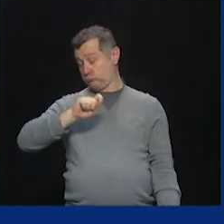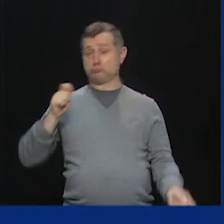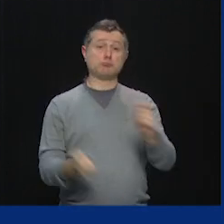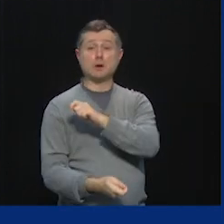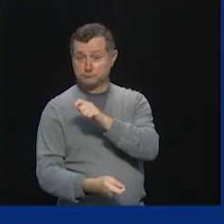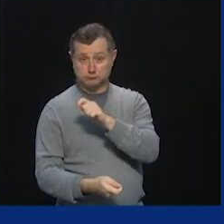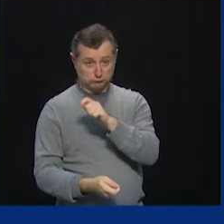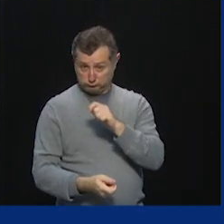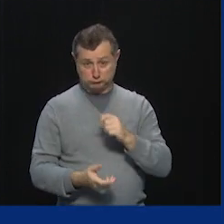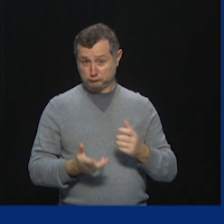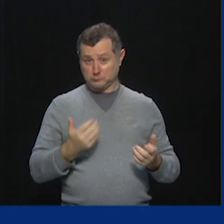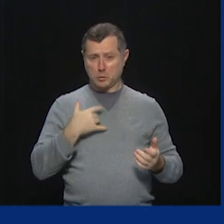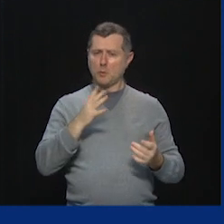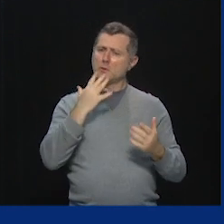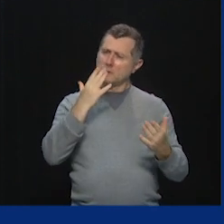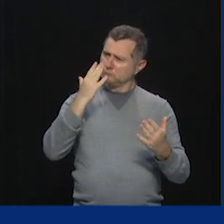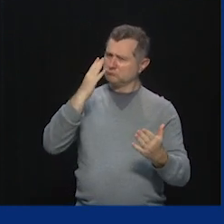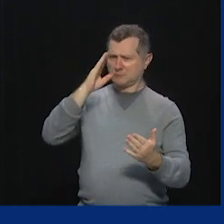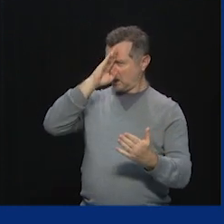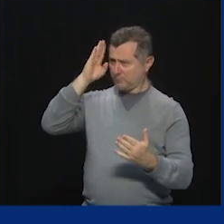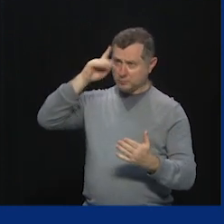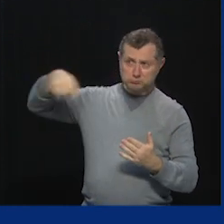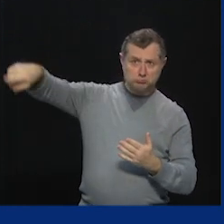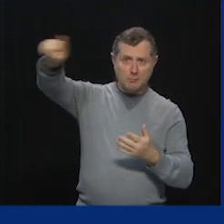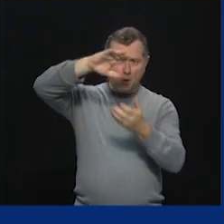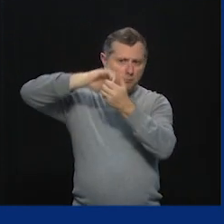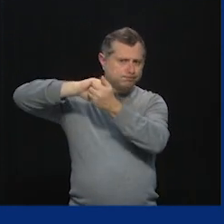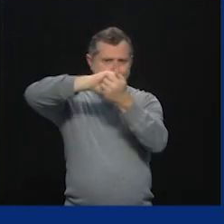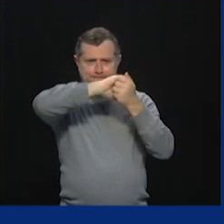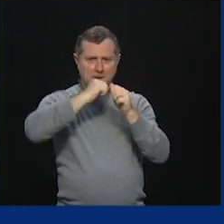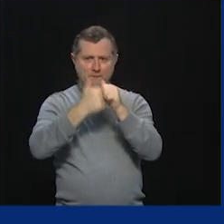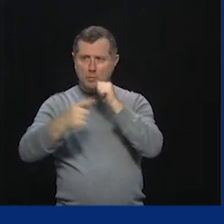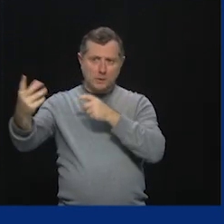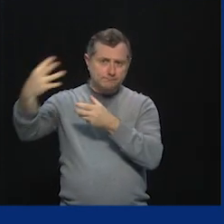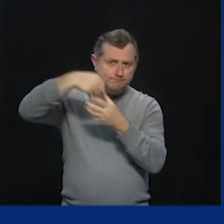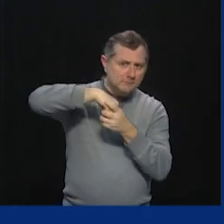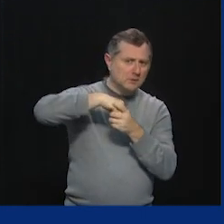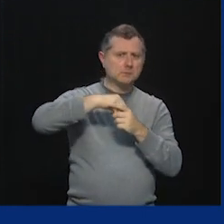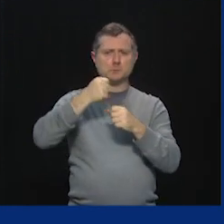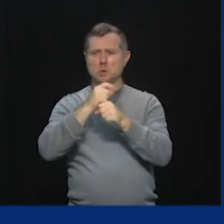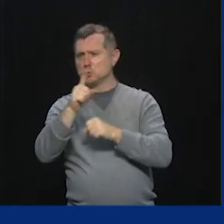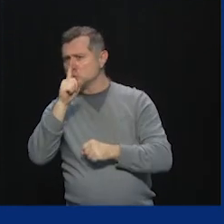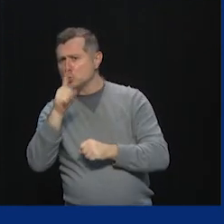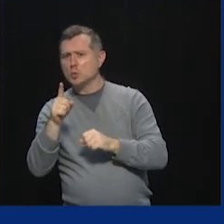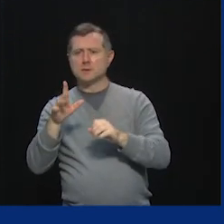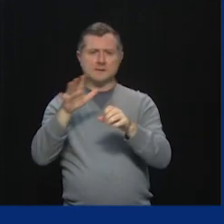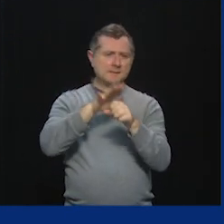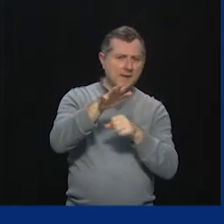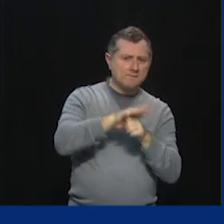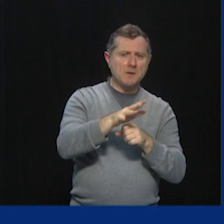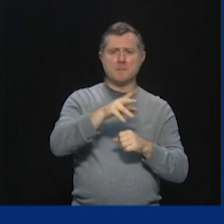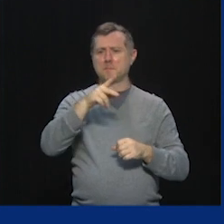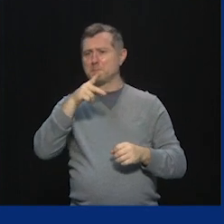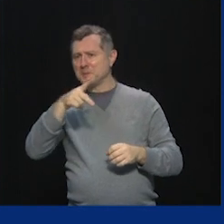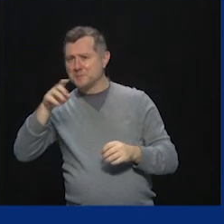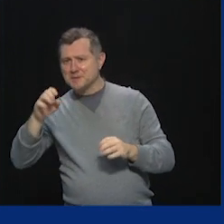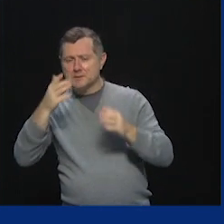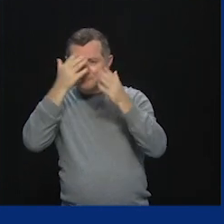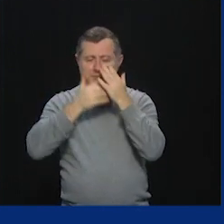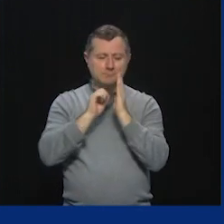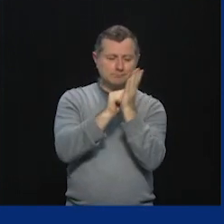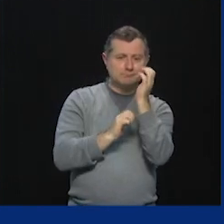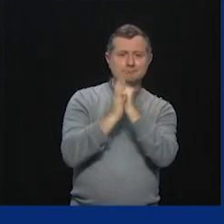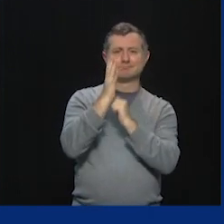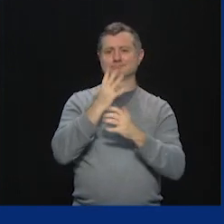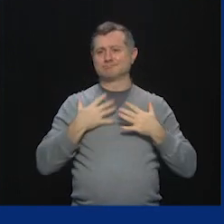our hospital partners and everyone involved and those who are continuing to ensure we have adequate supply of PPE. The biggest challenge for our hospitals is